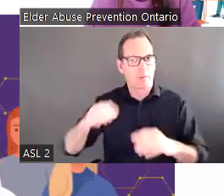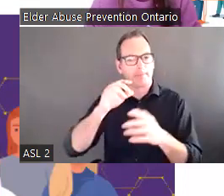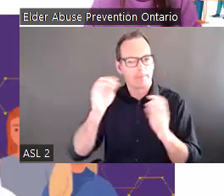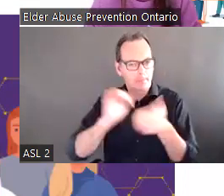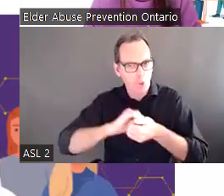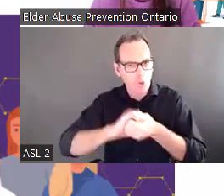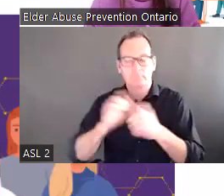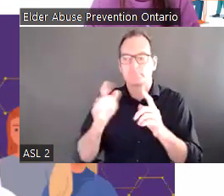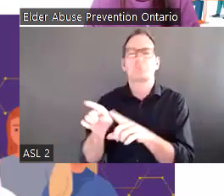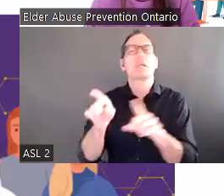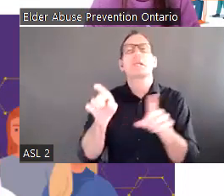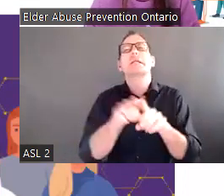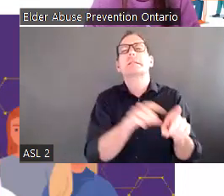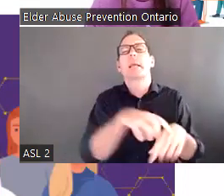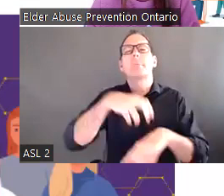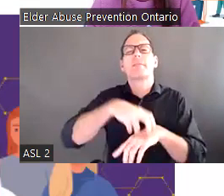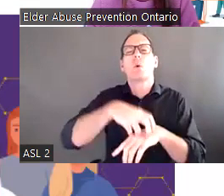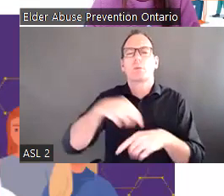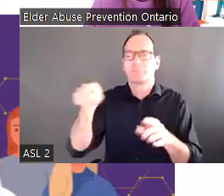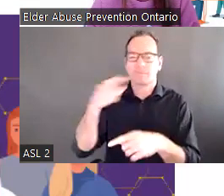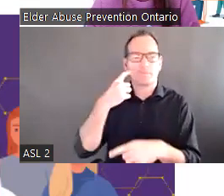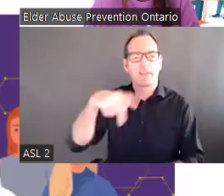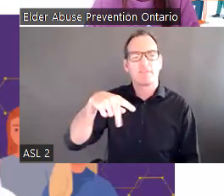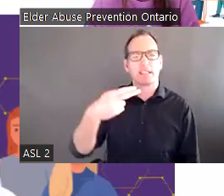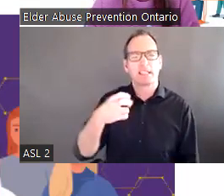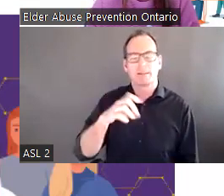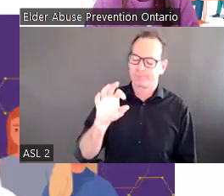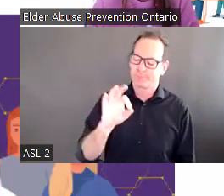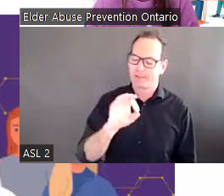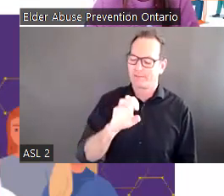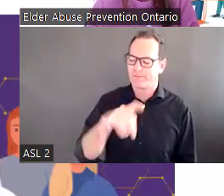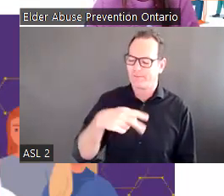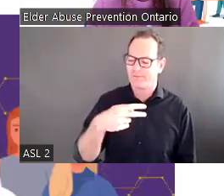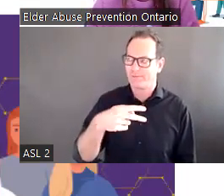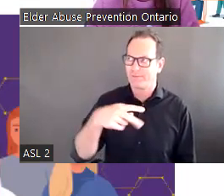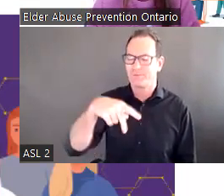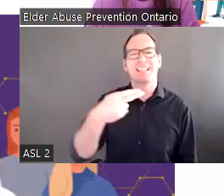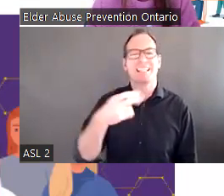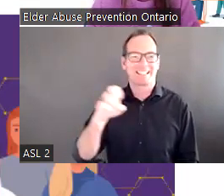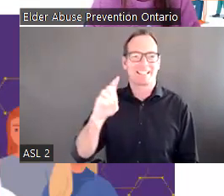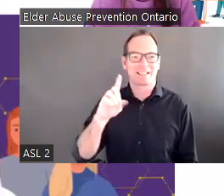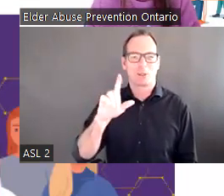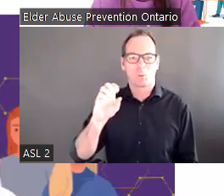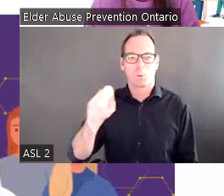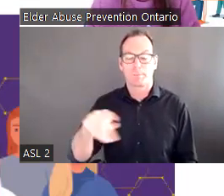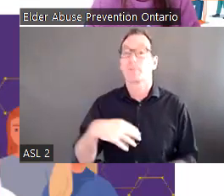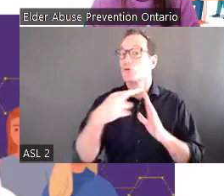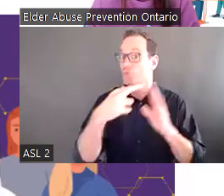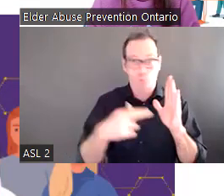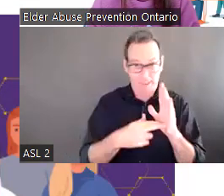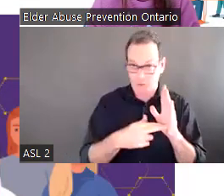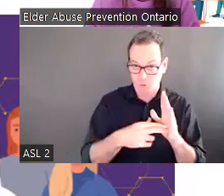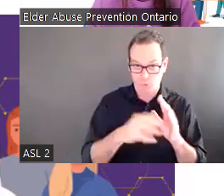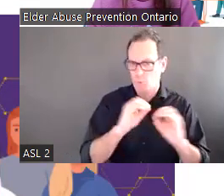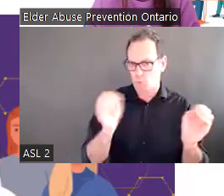FeedLoop platform. So again, we are not charging for the registration, but we do appreciate you registering